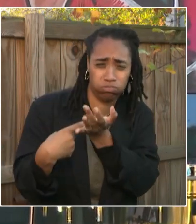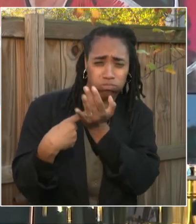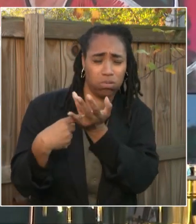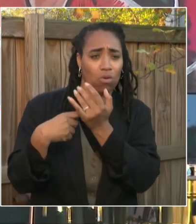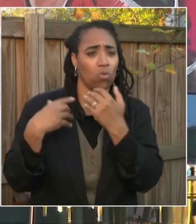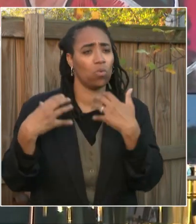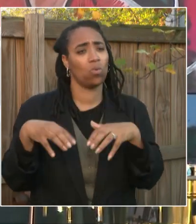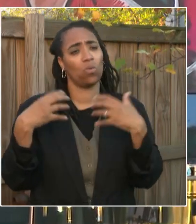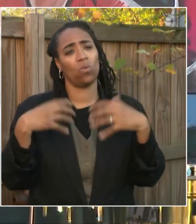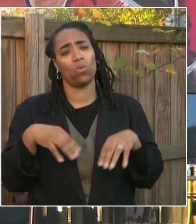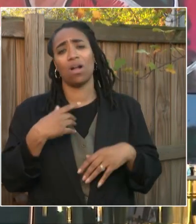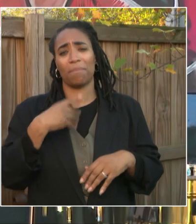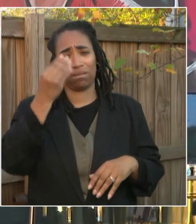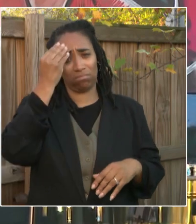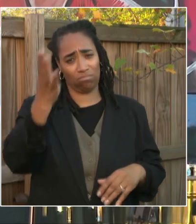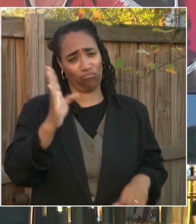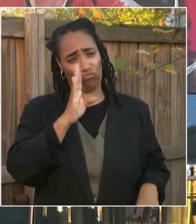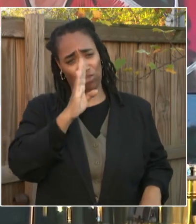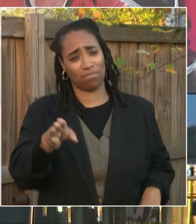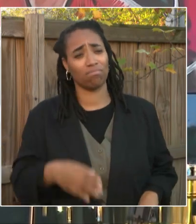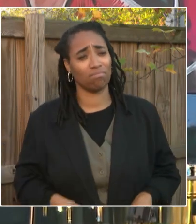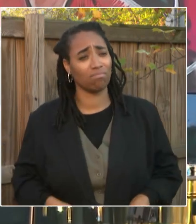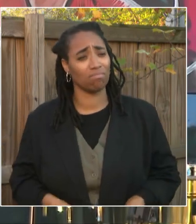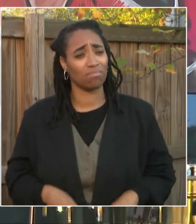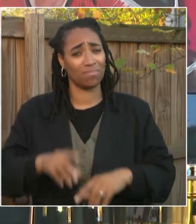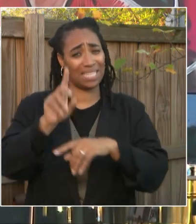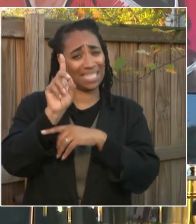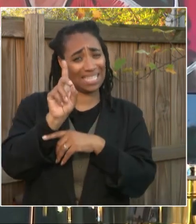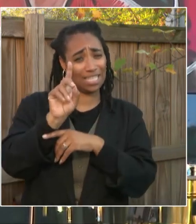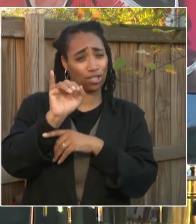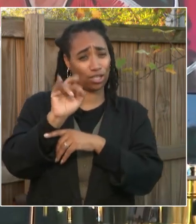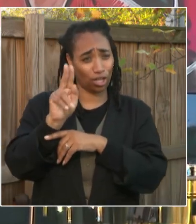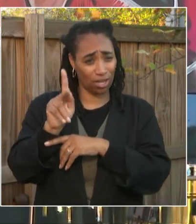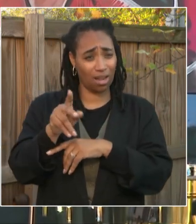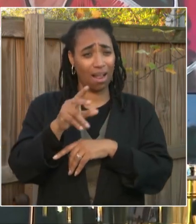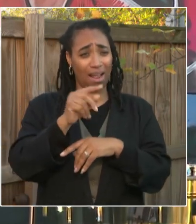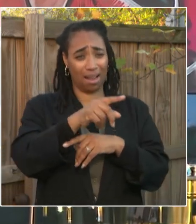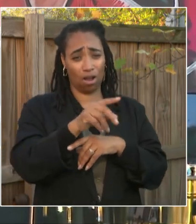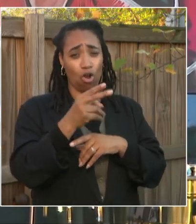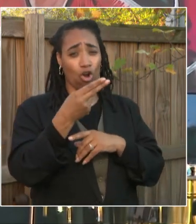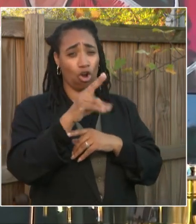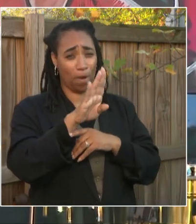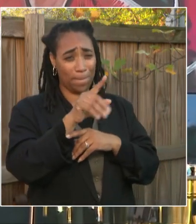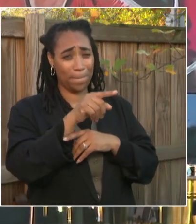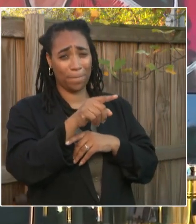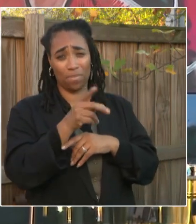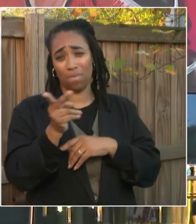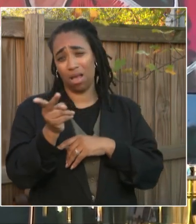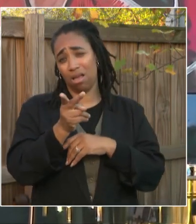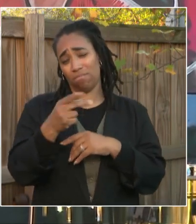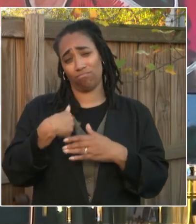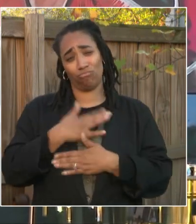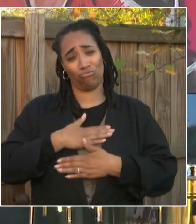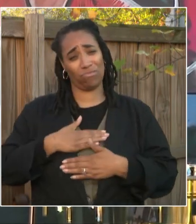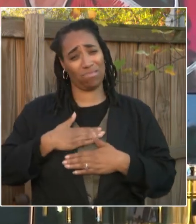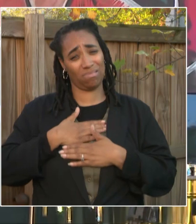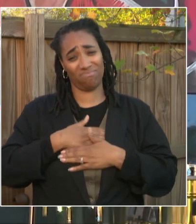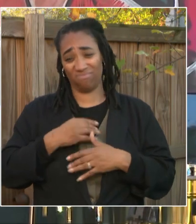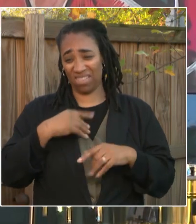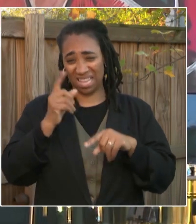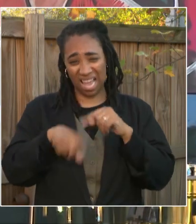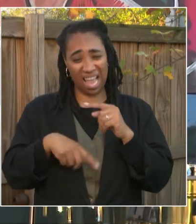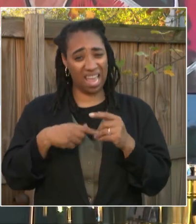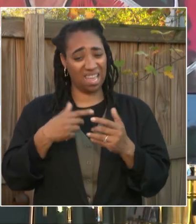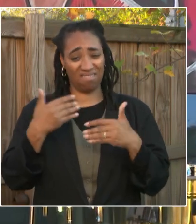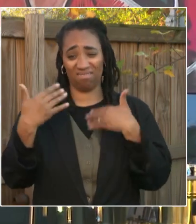public, Darren and Herb, we appreciate you because I'm telling you, I wouldn't be able to keep going without you, man. I just want you to know I love